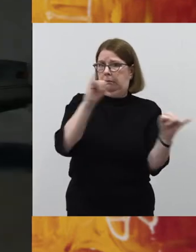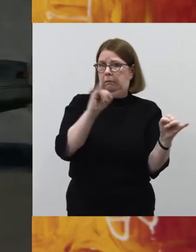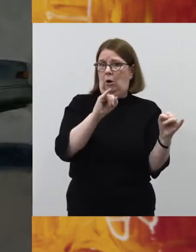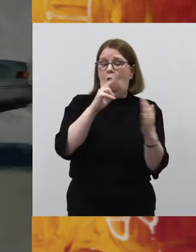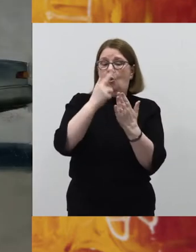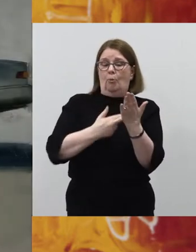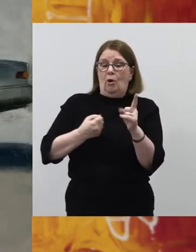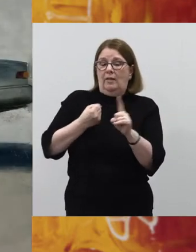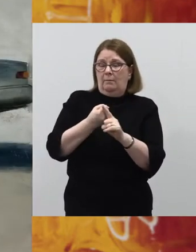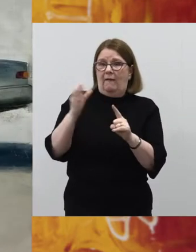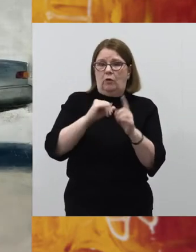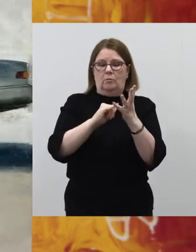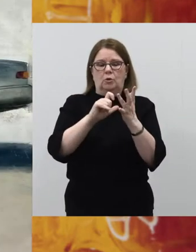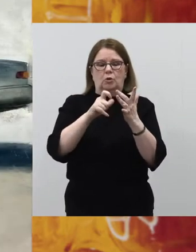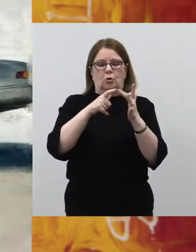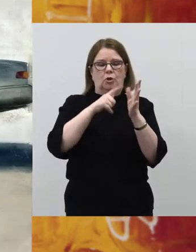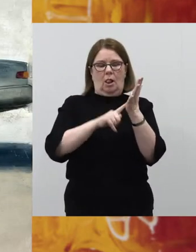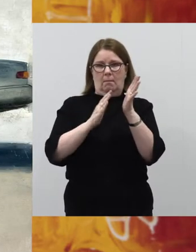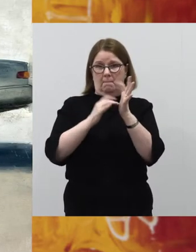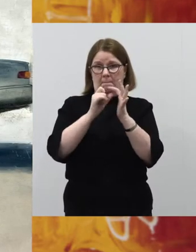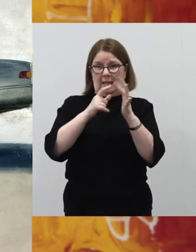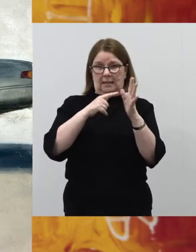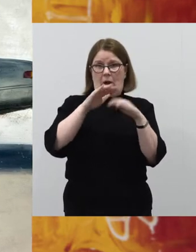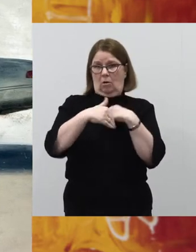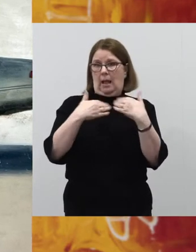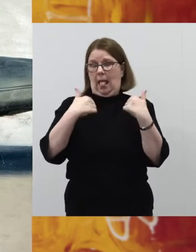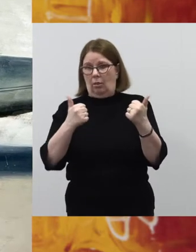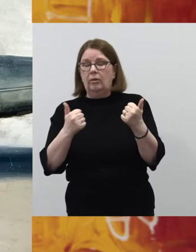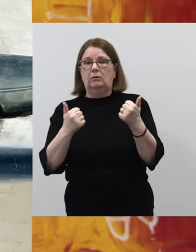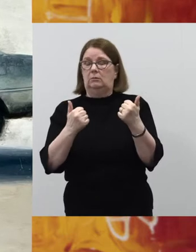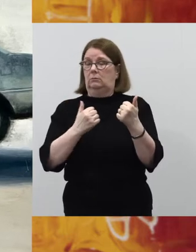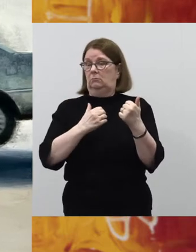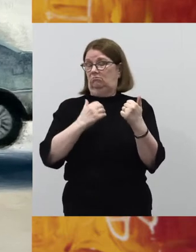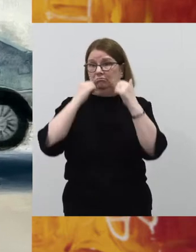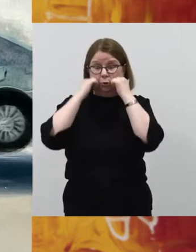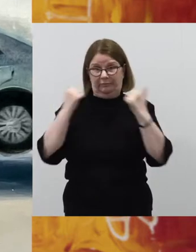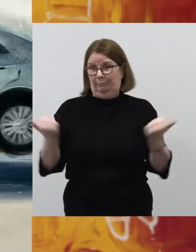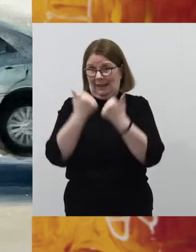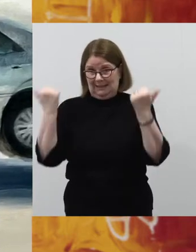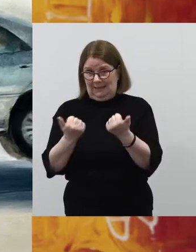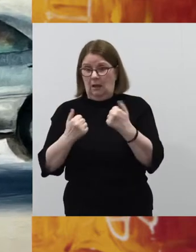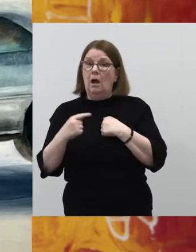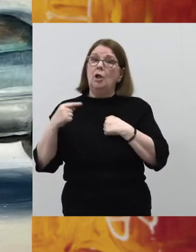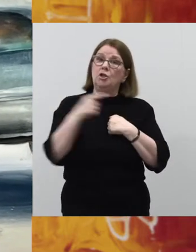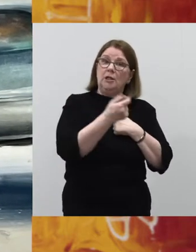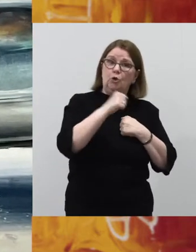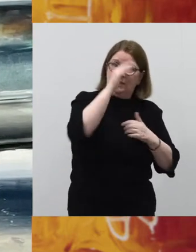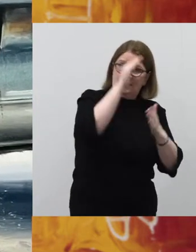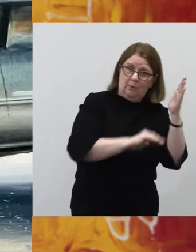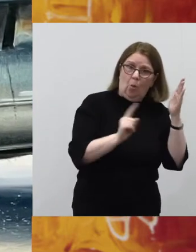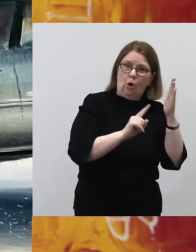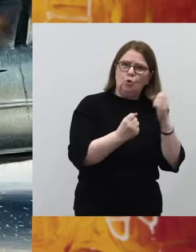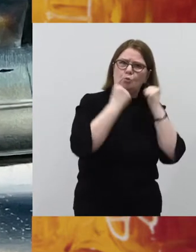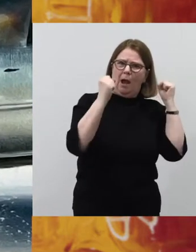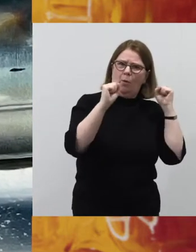Sprigg behaved in ways that, on reflection, were terrifying and distressing. His paintings of car crashes recount moments in time